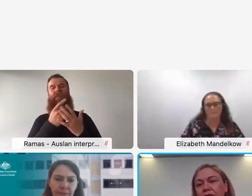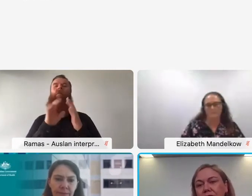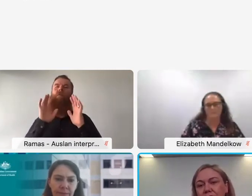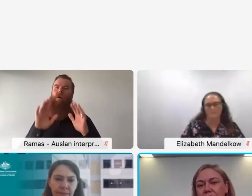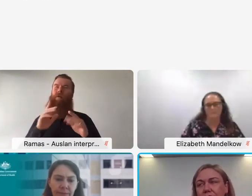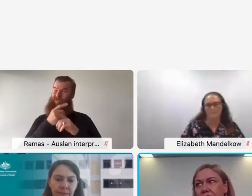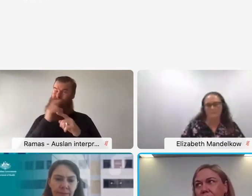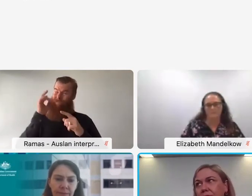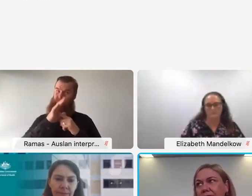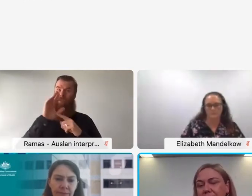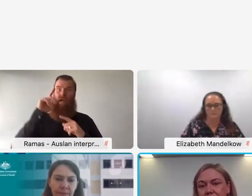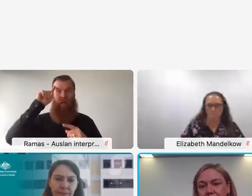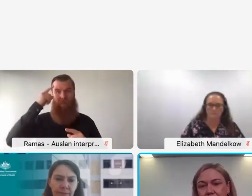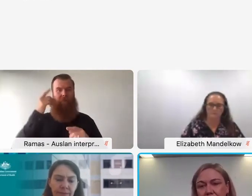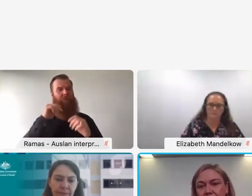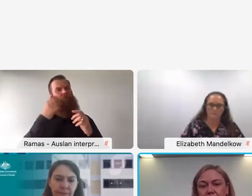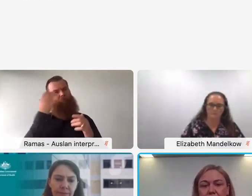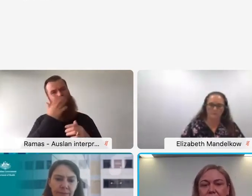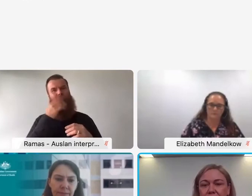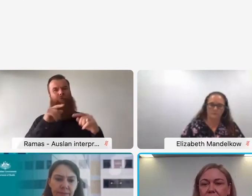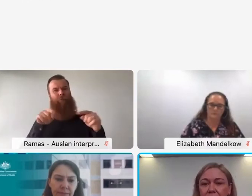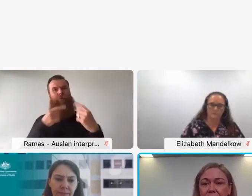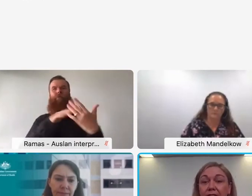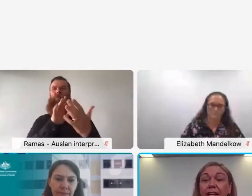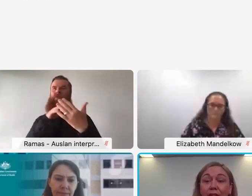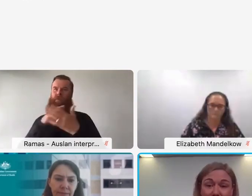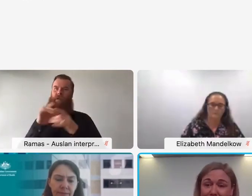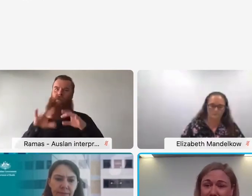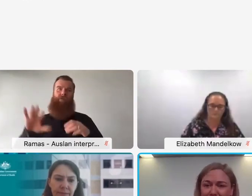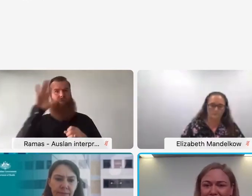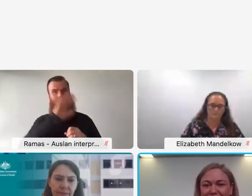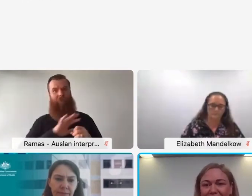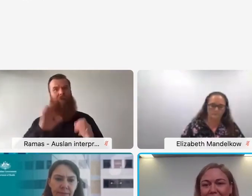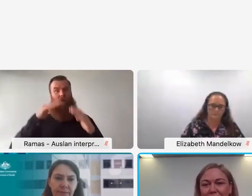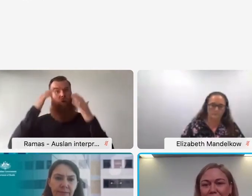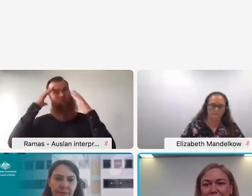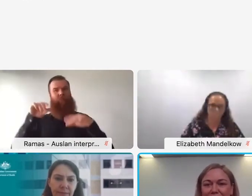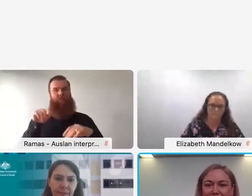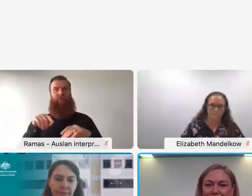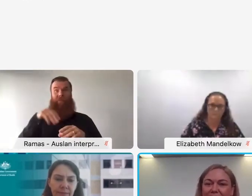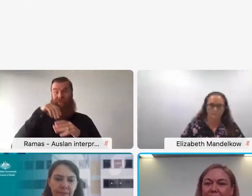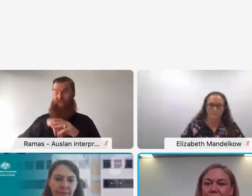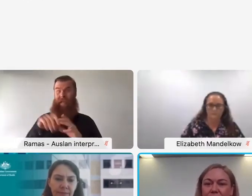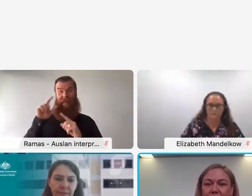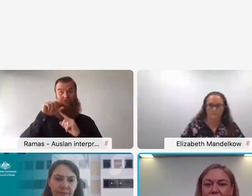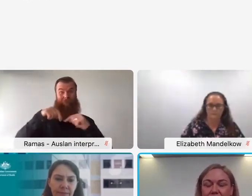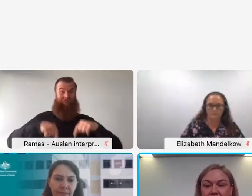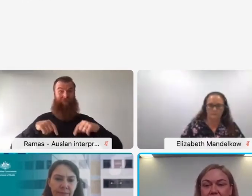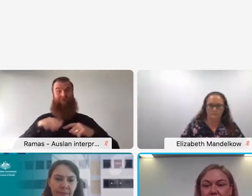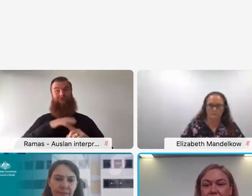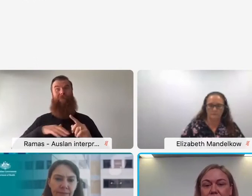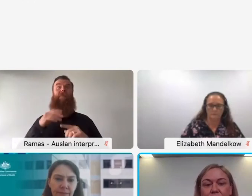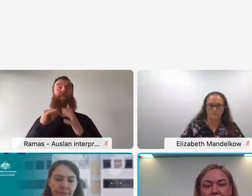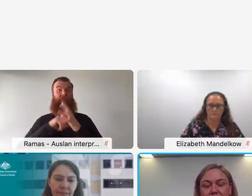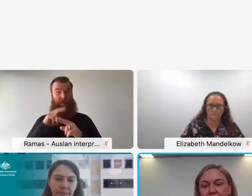some real challenges in certain places in Australia around accommodation, including Canberra. The workers going into Canberra in January, it's